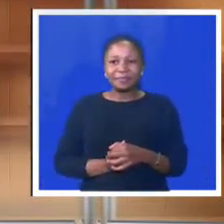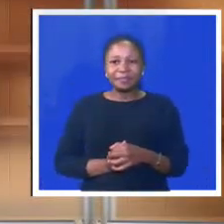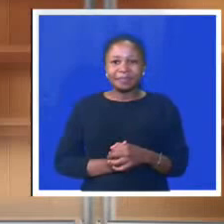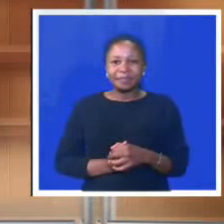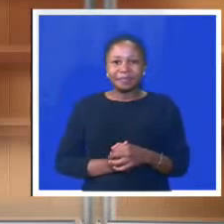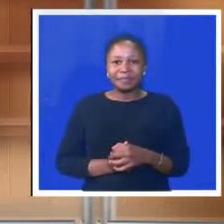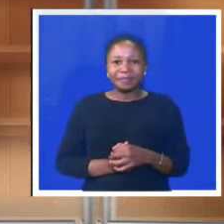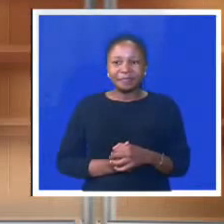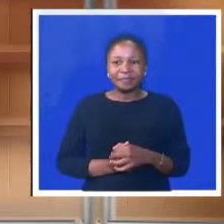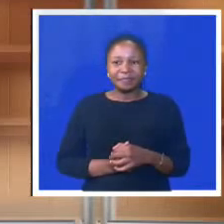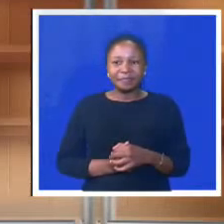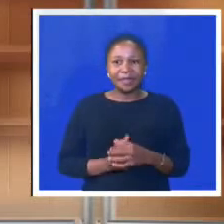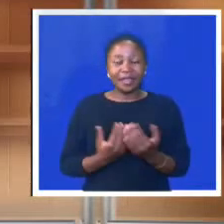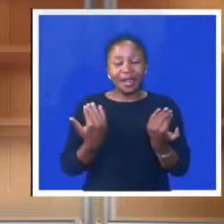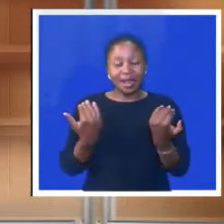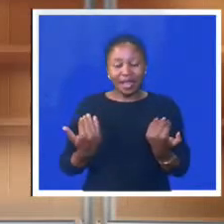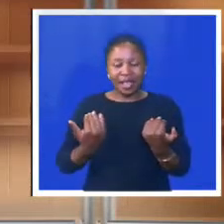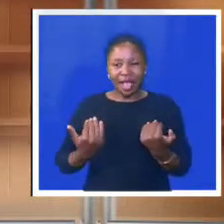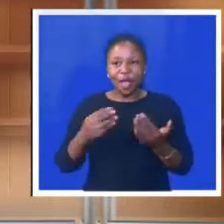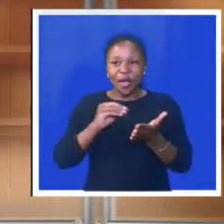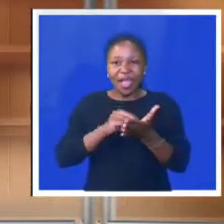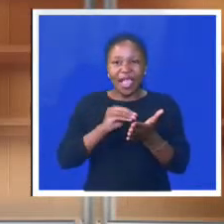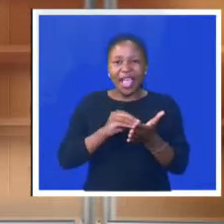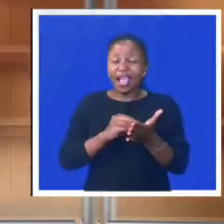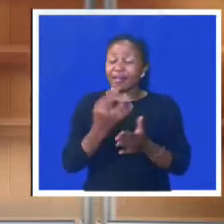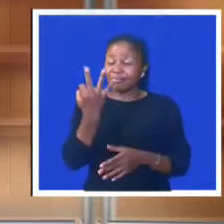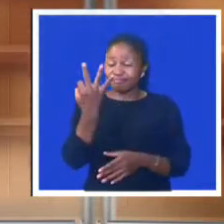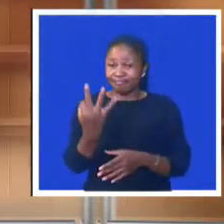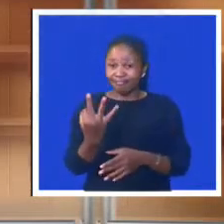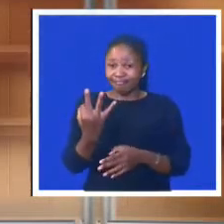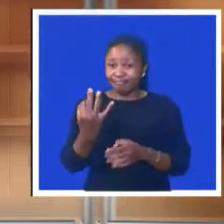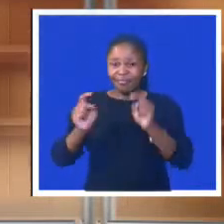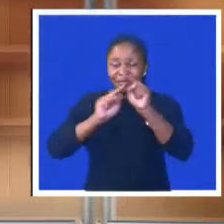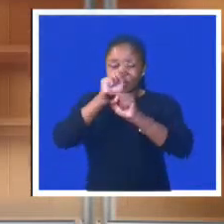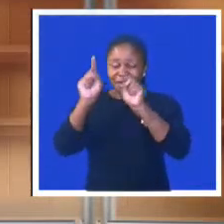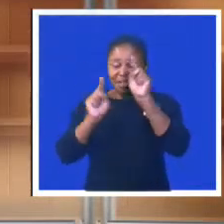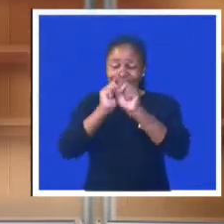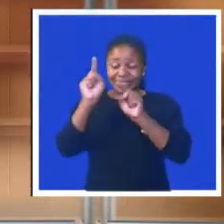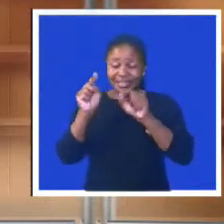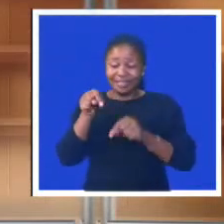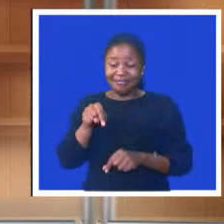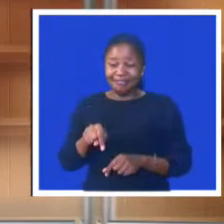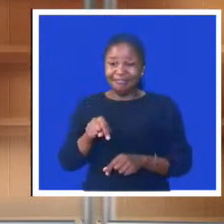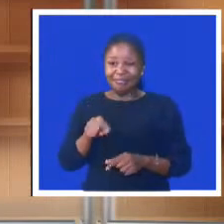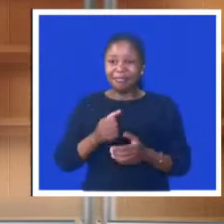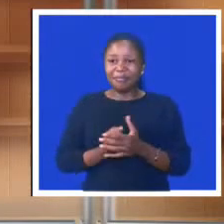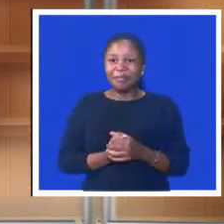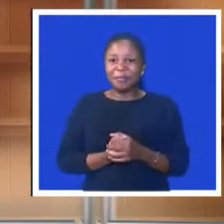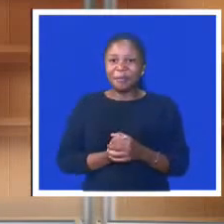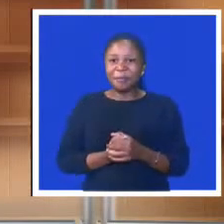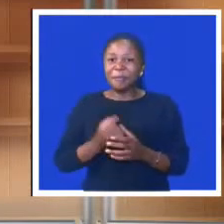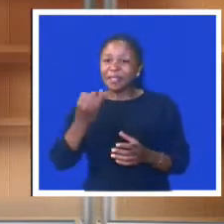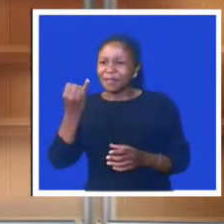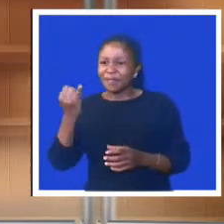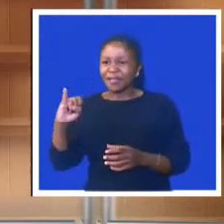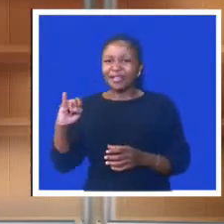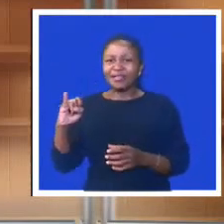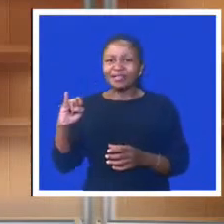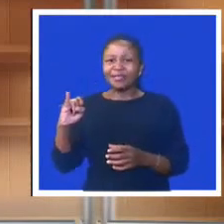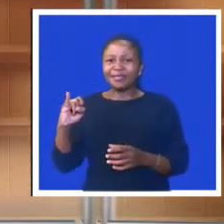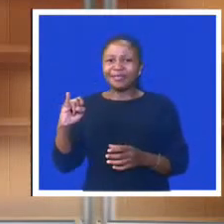got at least 3 questions for you here. The first question is, where is